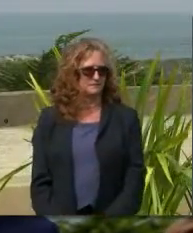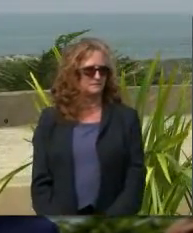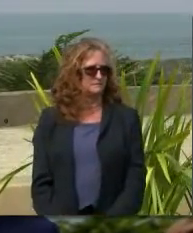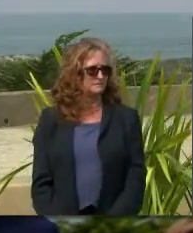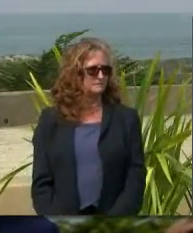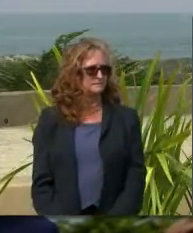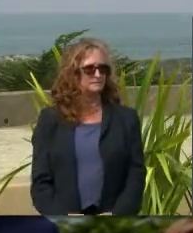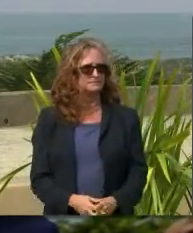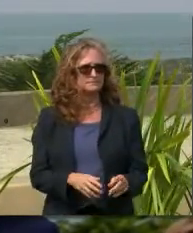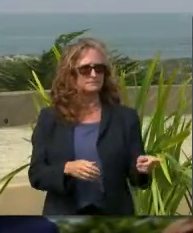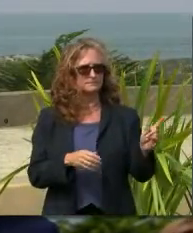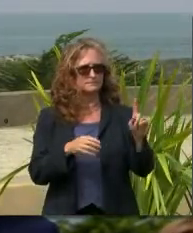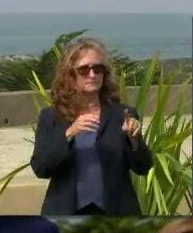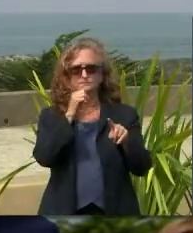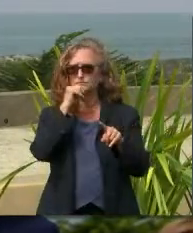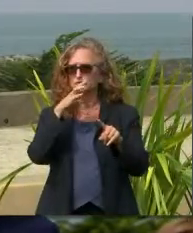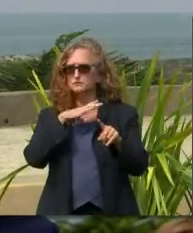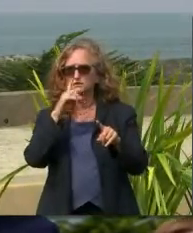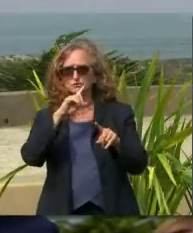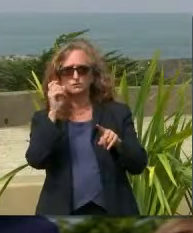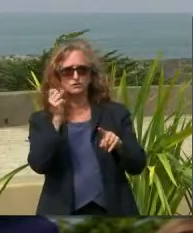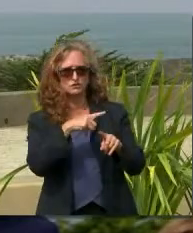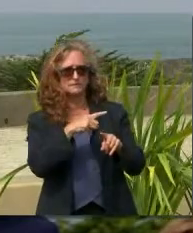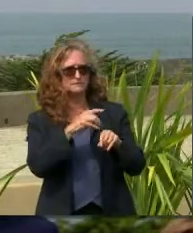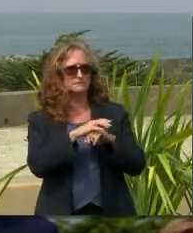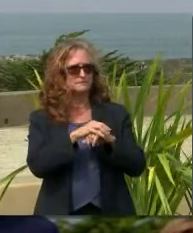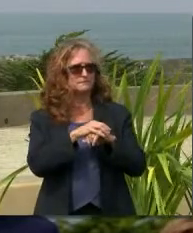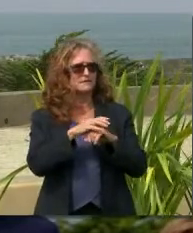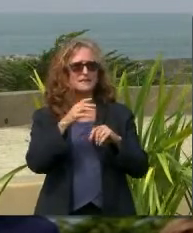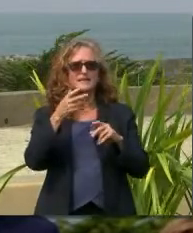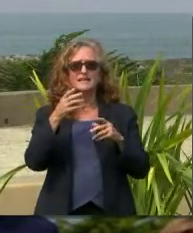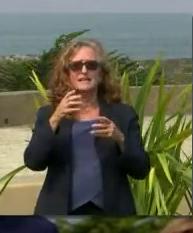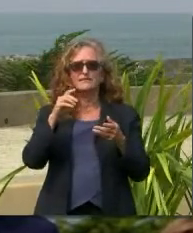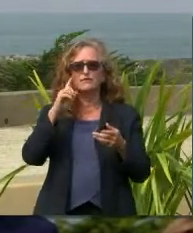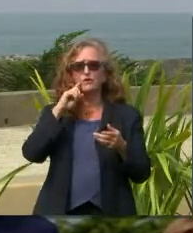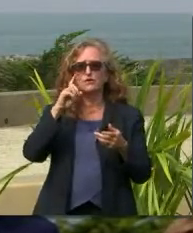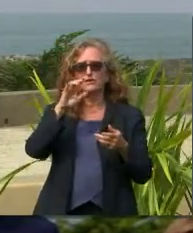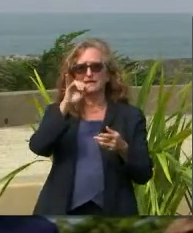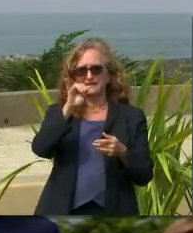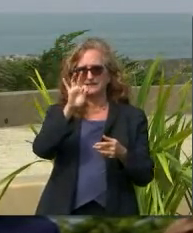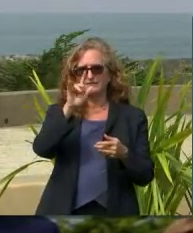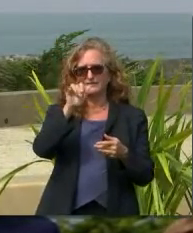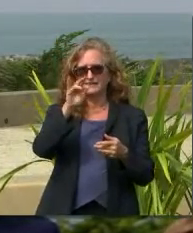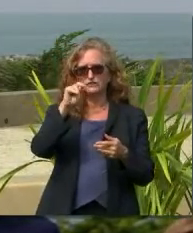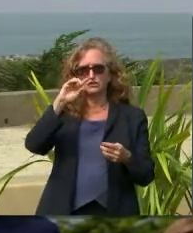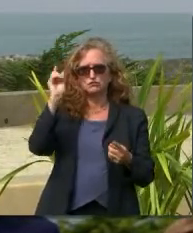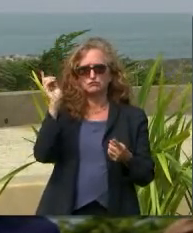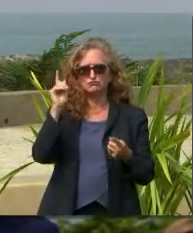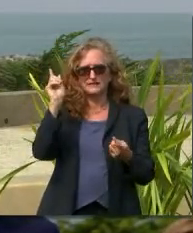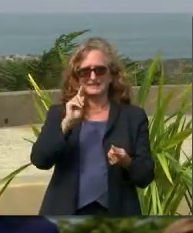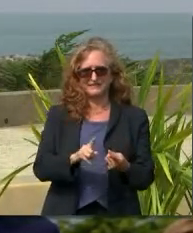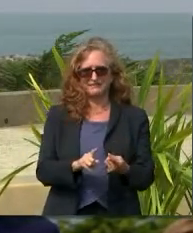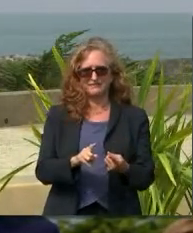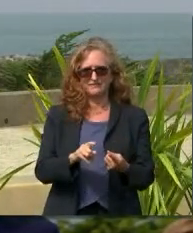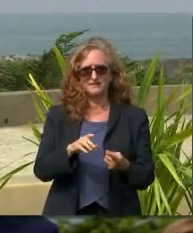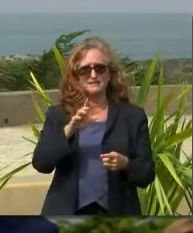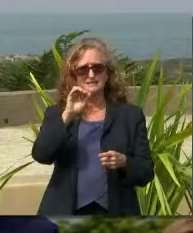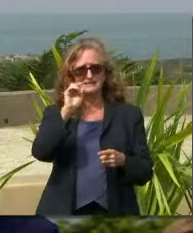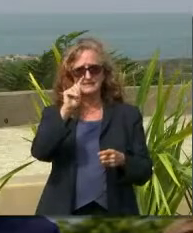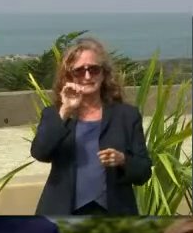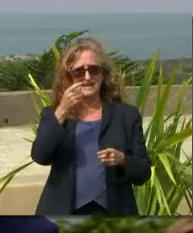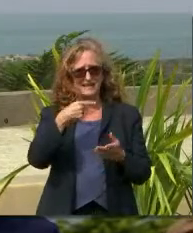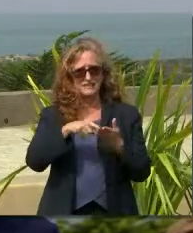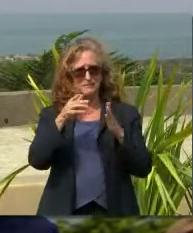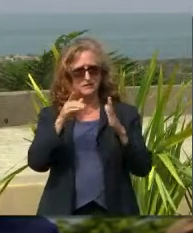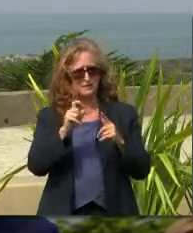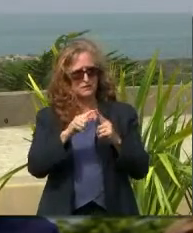I guess in following up on that, I mean, for the inflation relief payment that's coming tomorrow, taxpayers had to wait 9 months for that